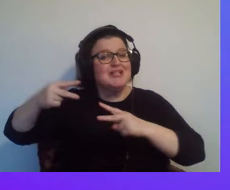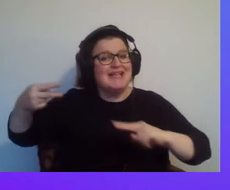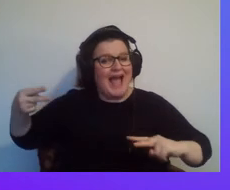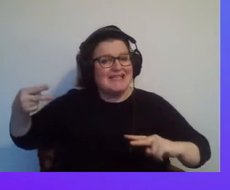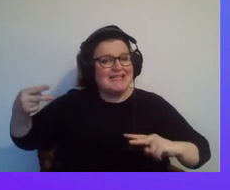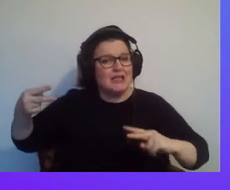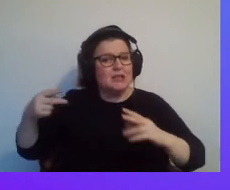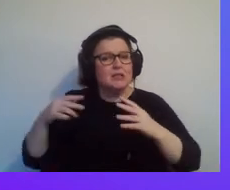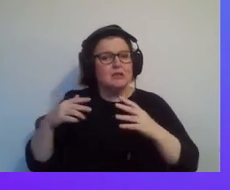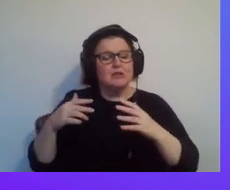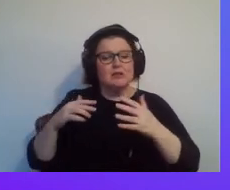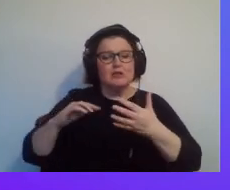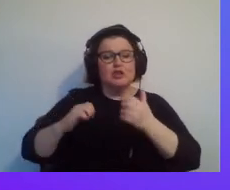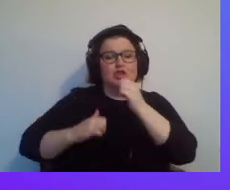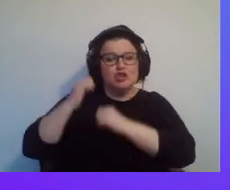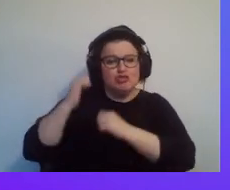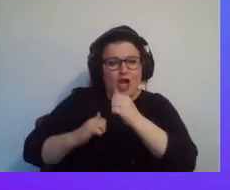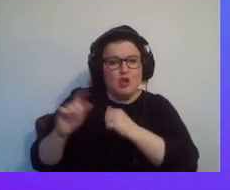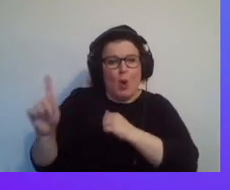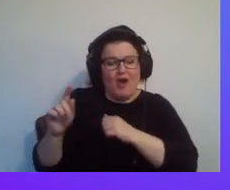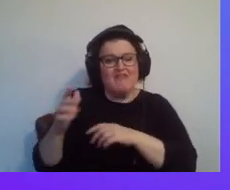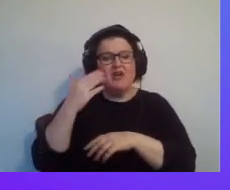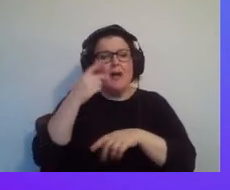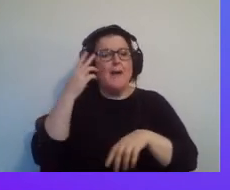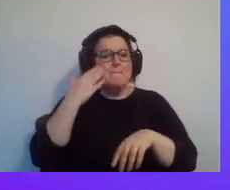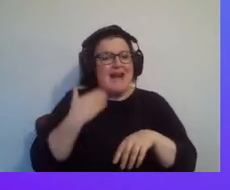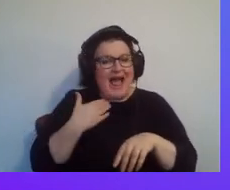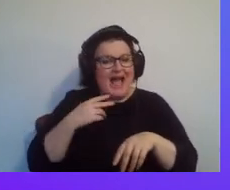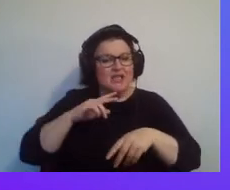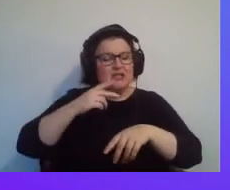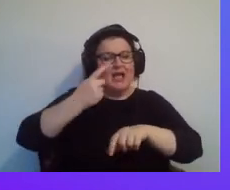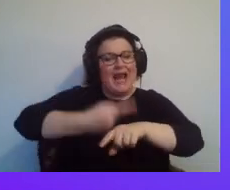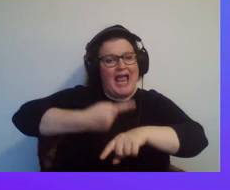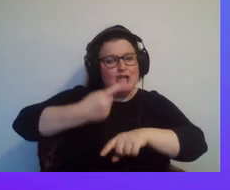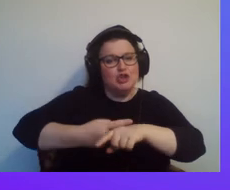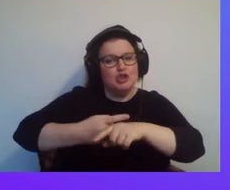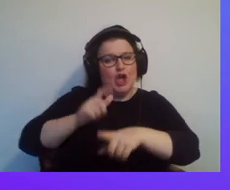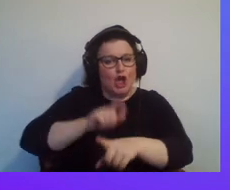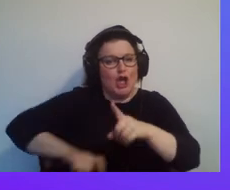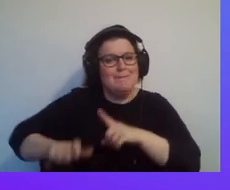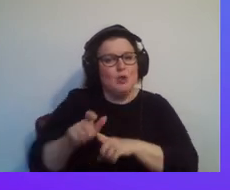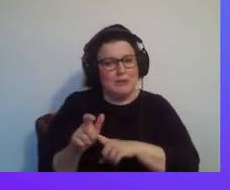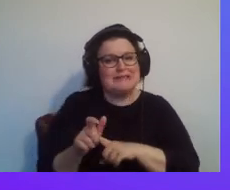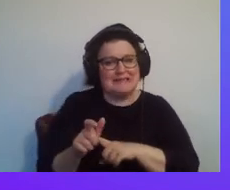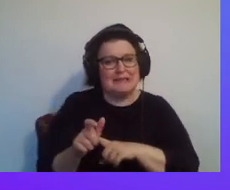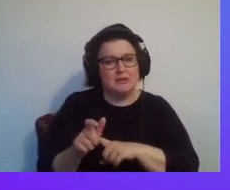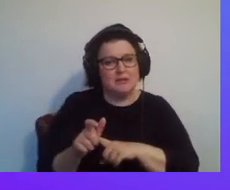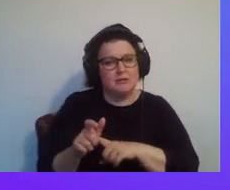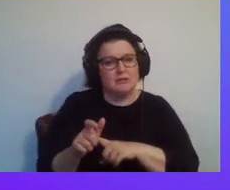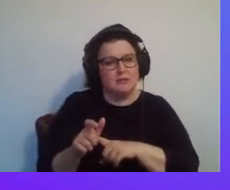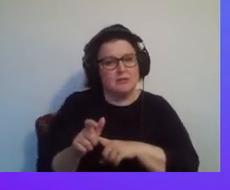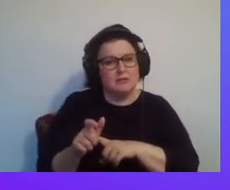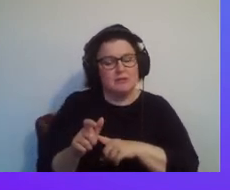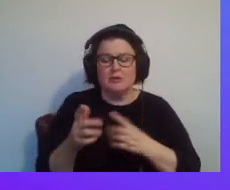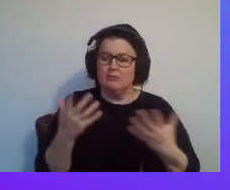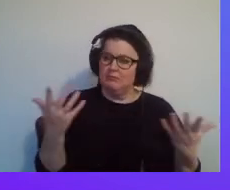infrastructure of Black and Asian communities? Because I think it's important for our communities to know that the balance between the